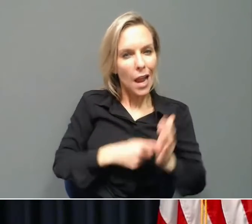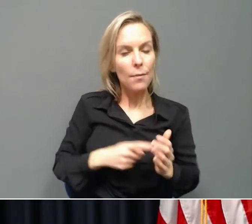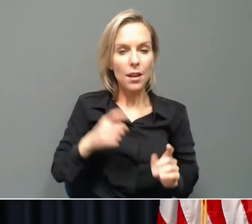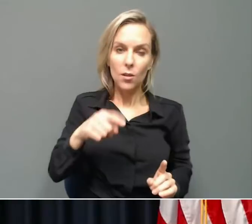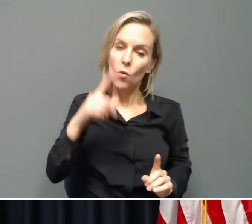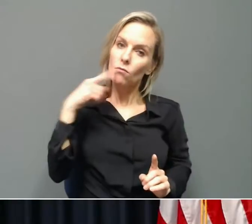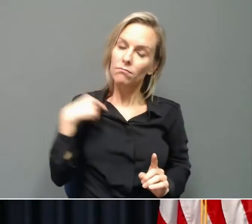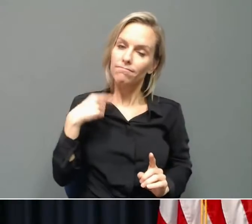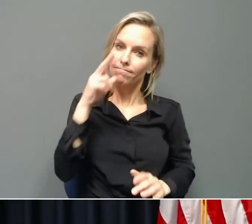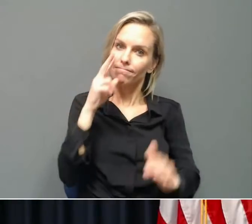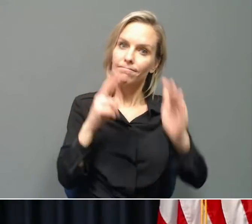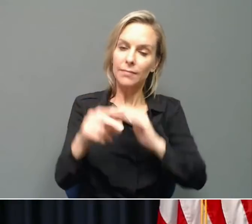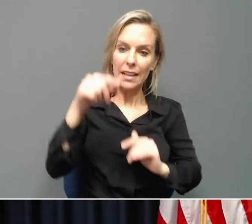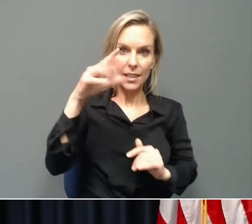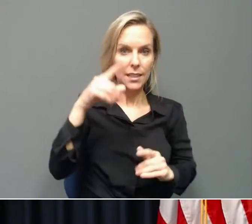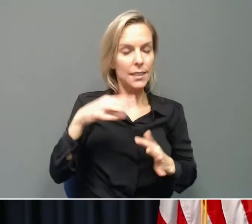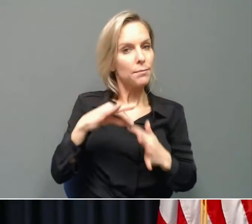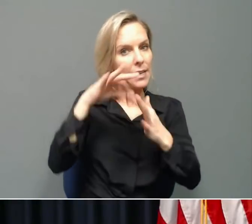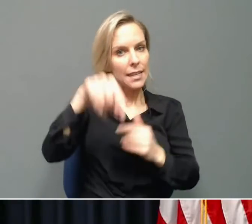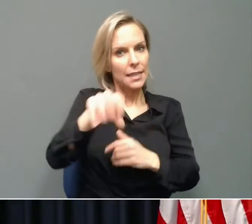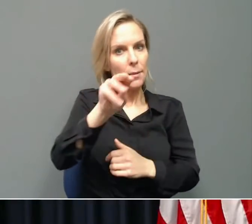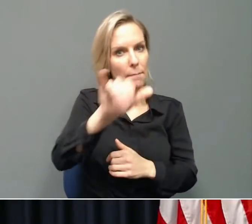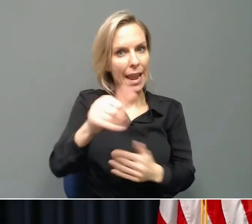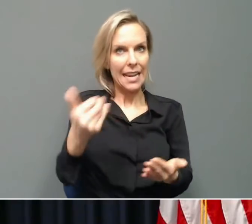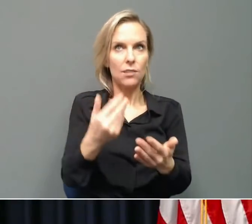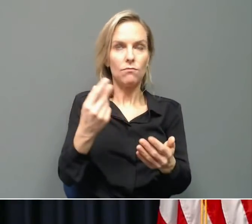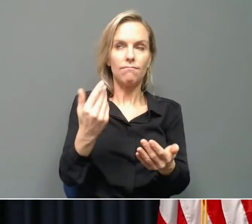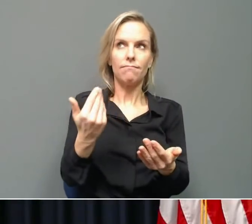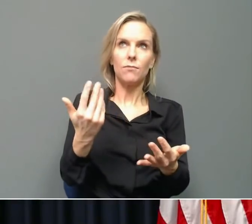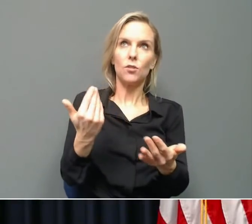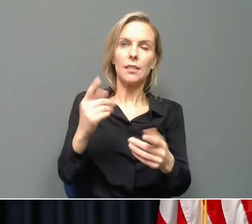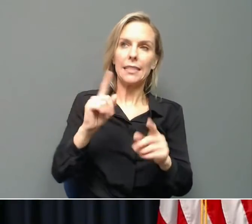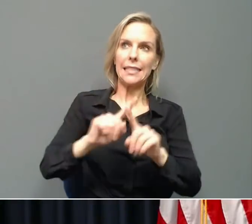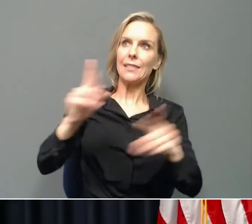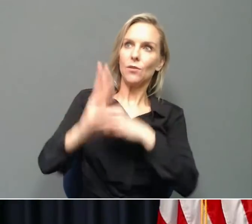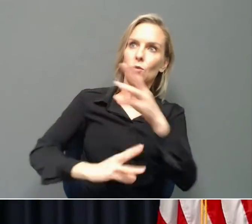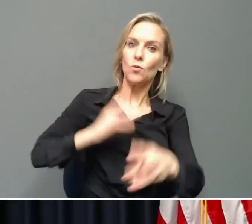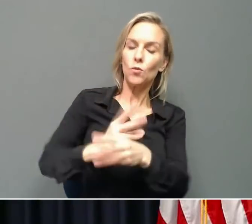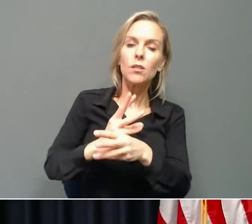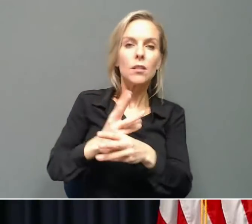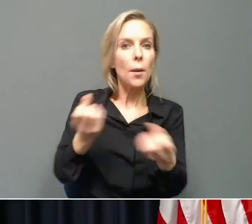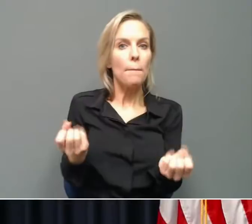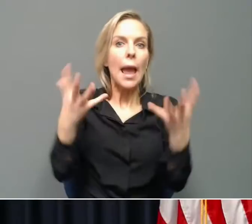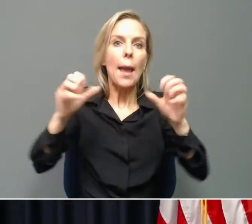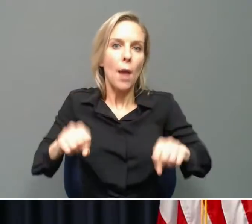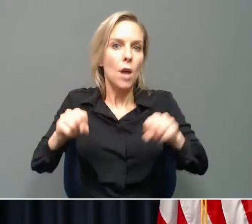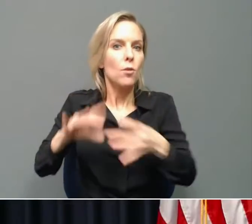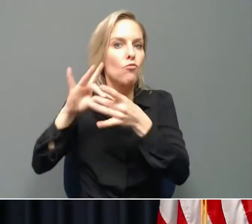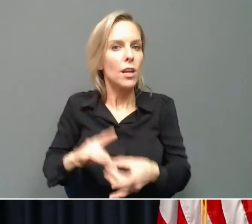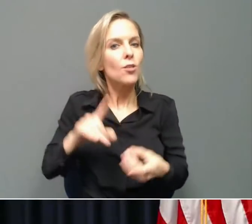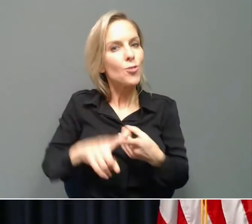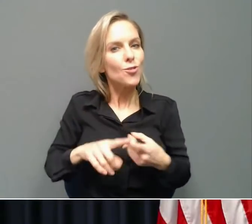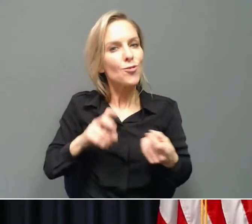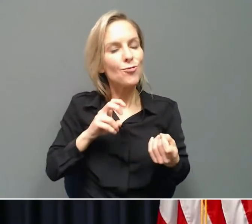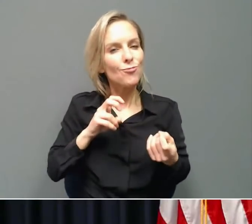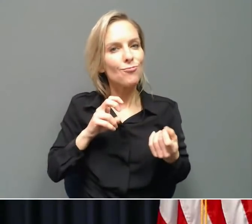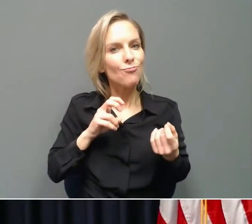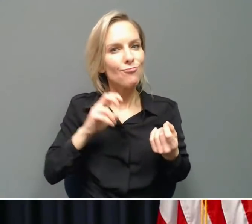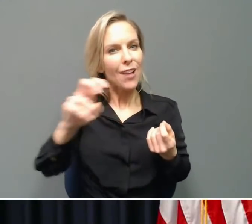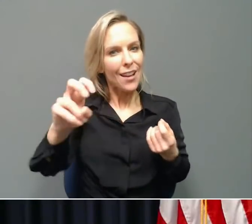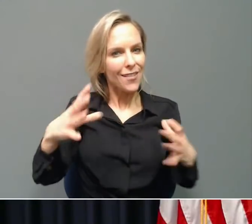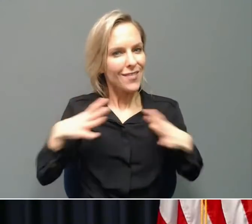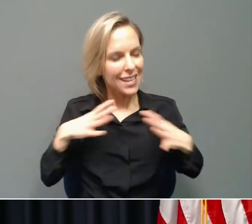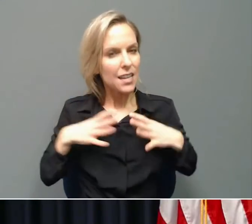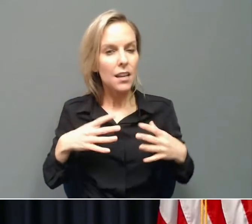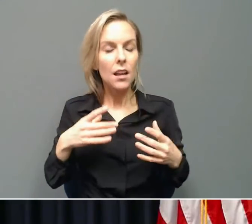world, one that has so many more possibilities, including travel. Now, we hear that the CDC is continuing to work